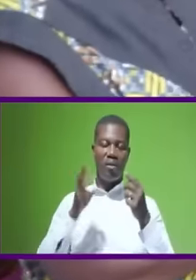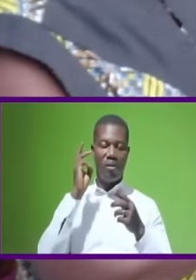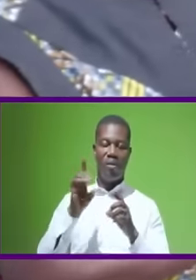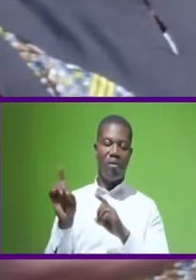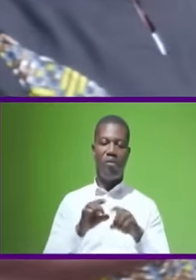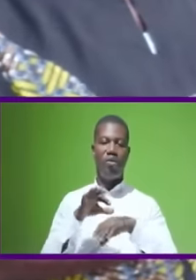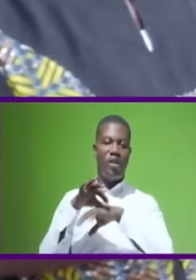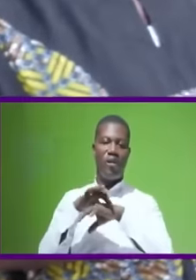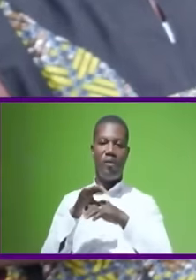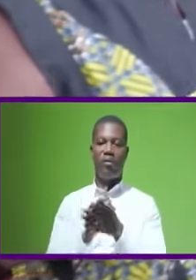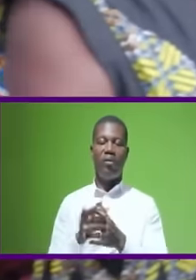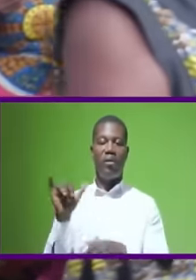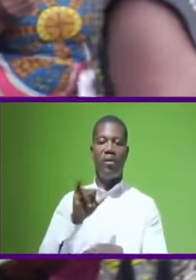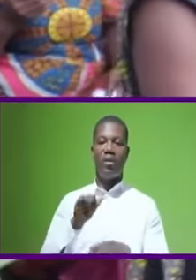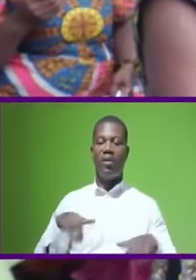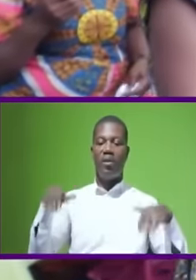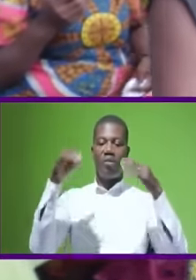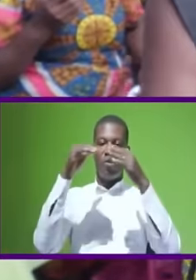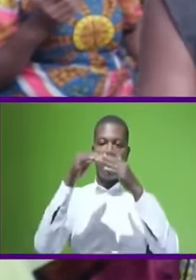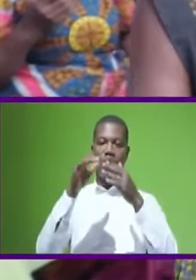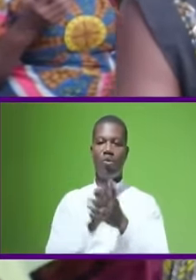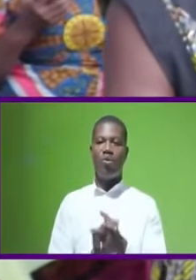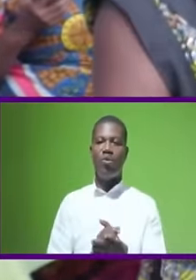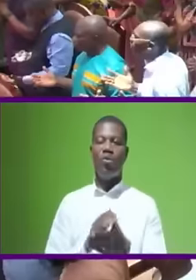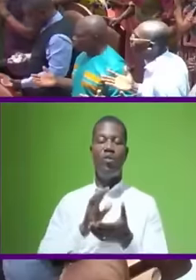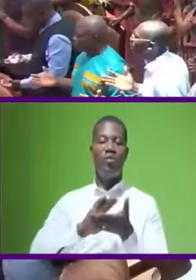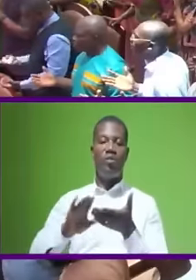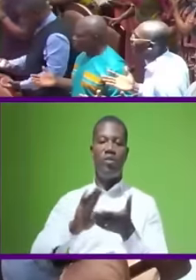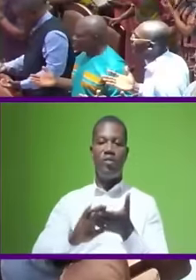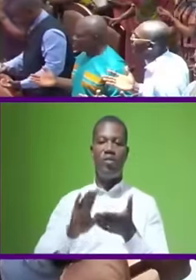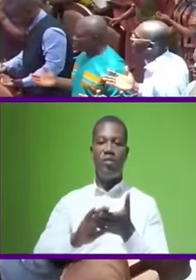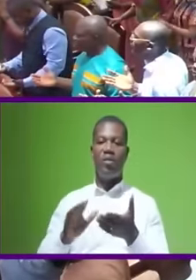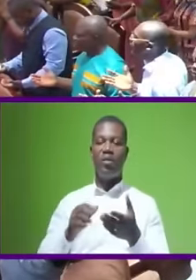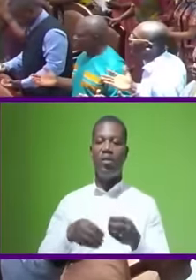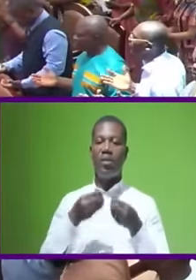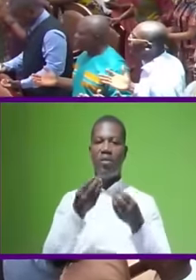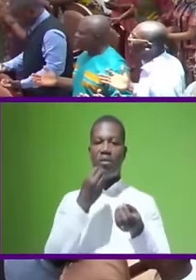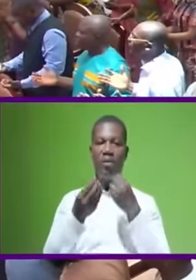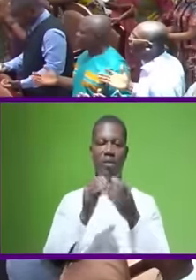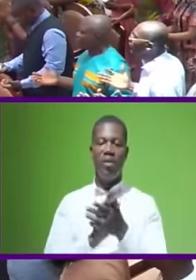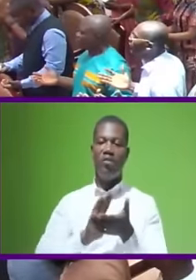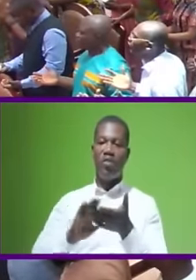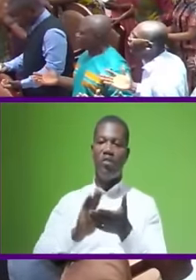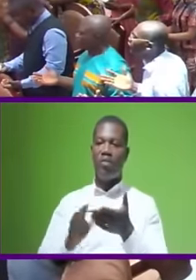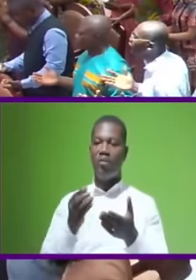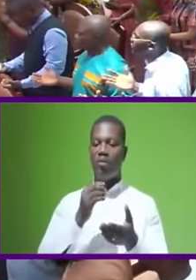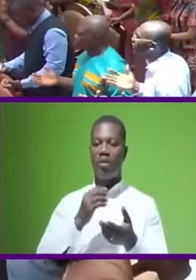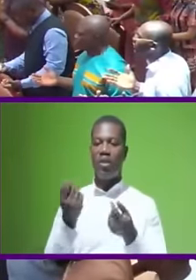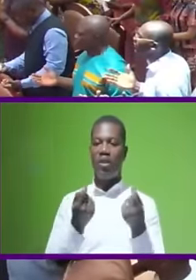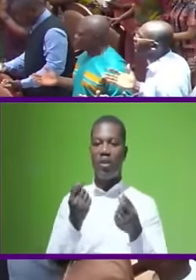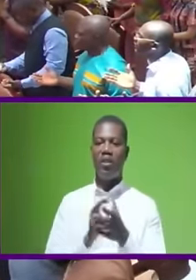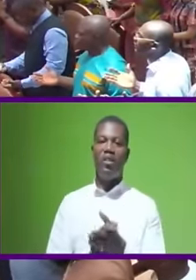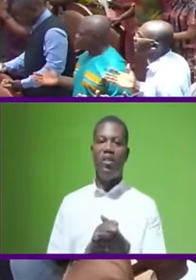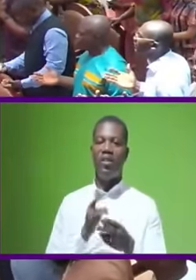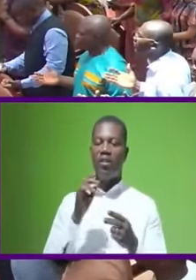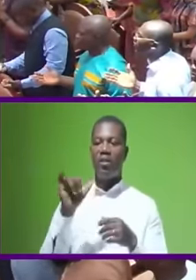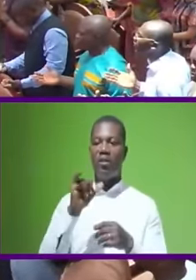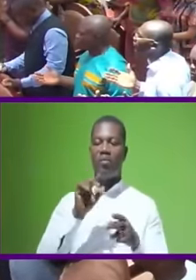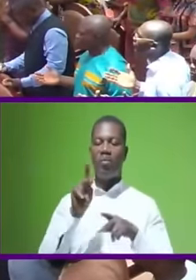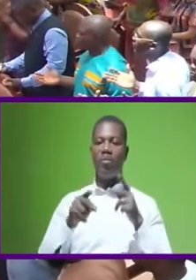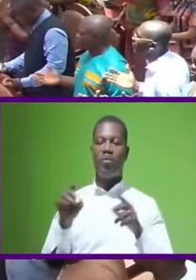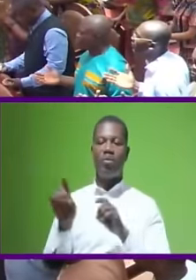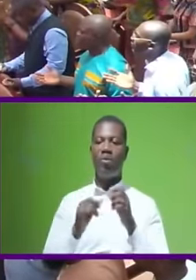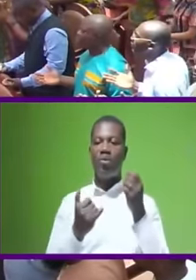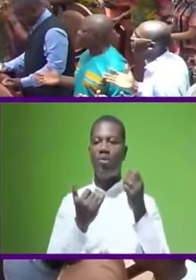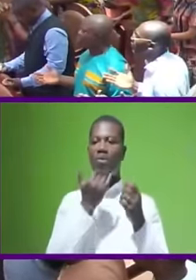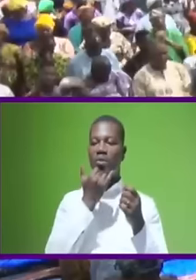Your penny was a season. That is your soul. If you have so chair, so that it's your mouth